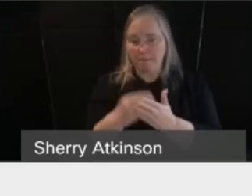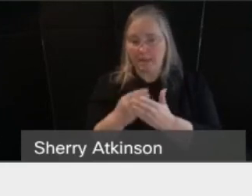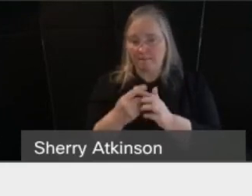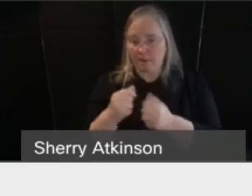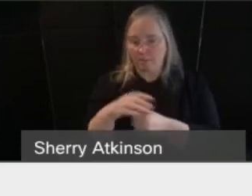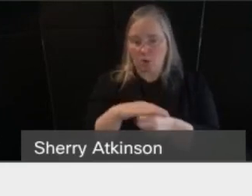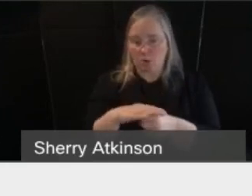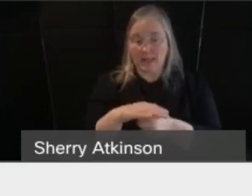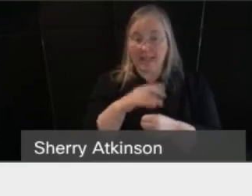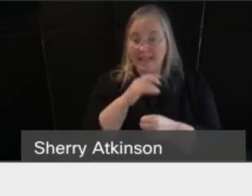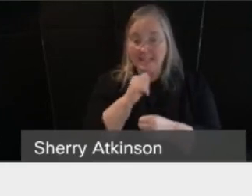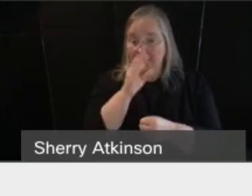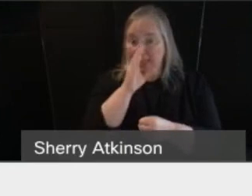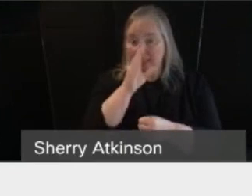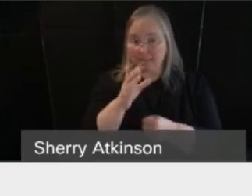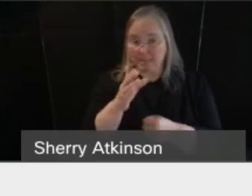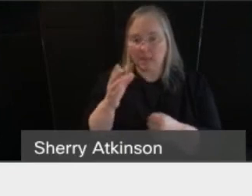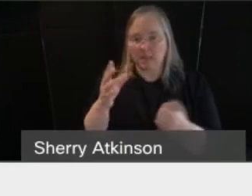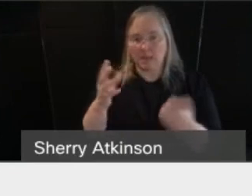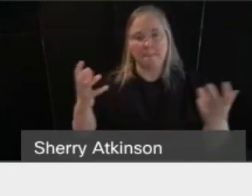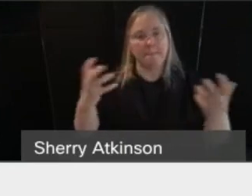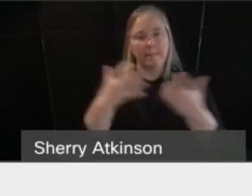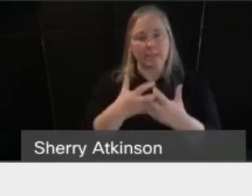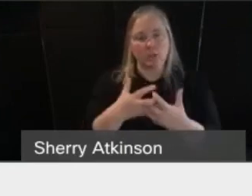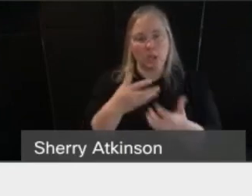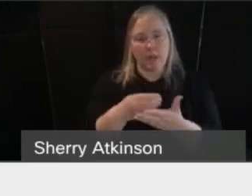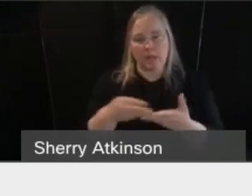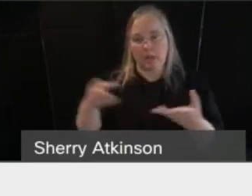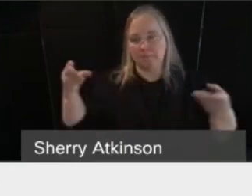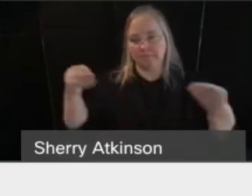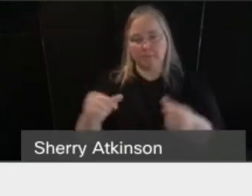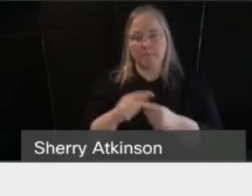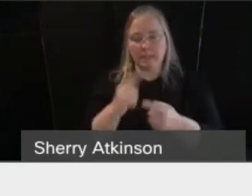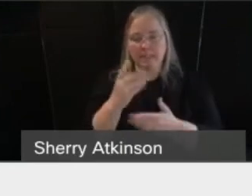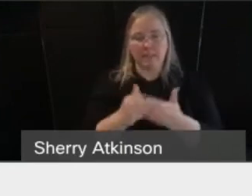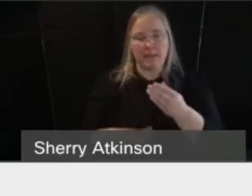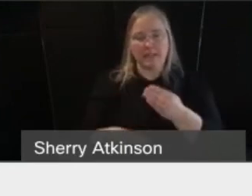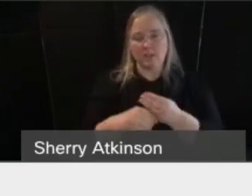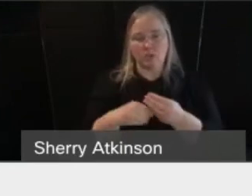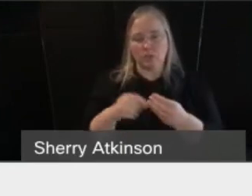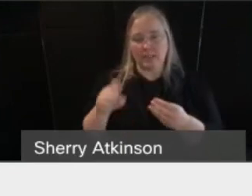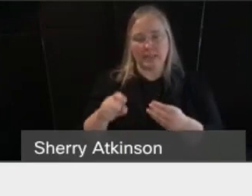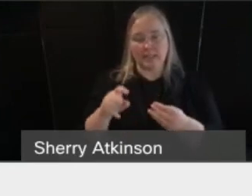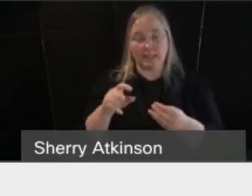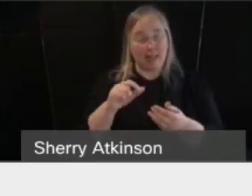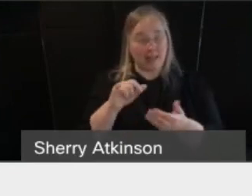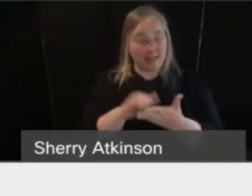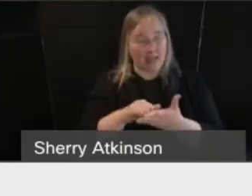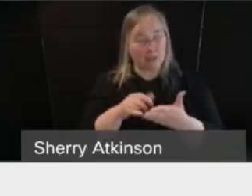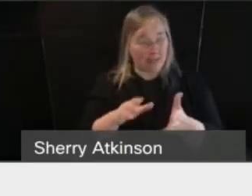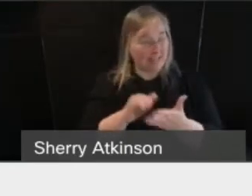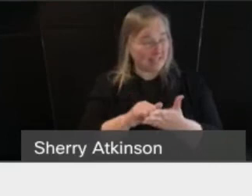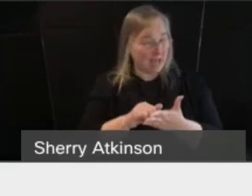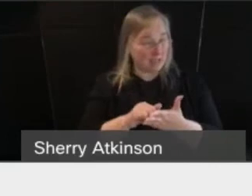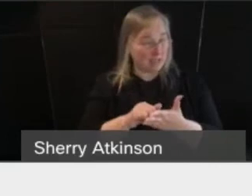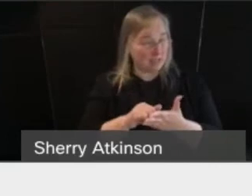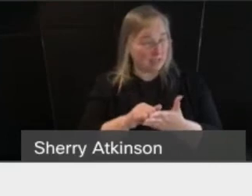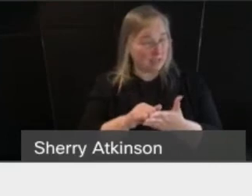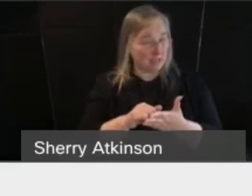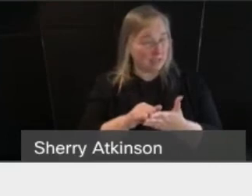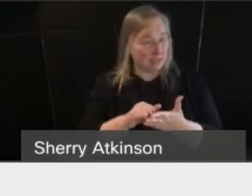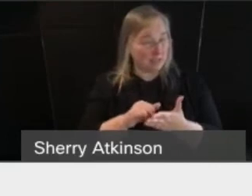explicit matching, but like there's some additional needs on that. So it's in that way. Is that the type of question, like Todd?